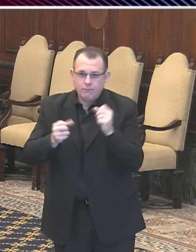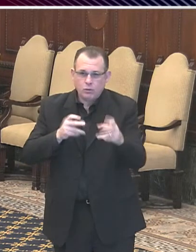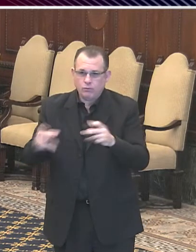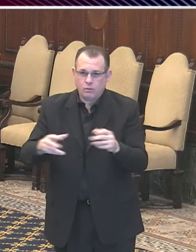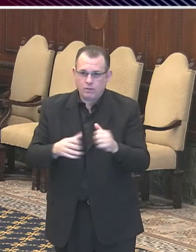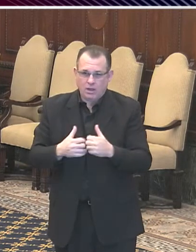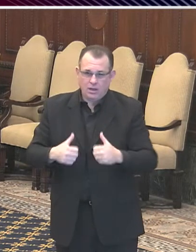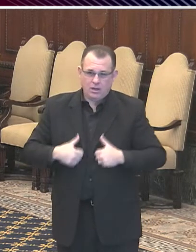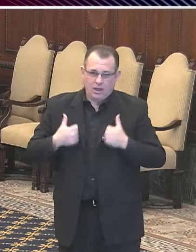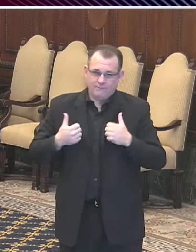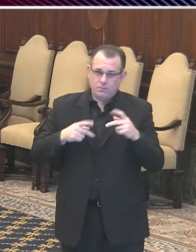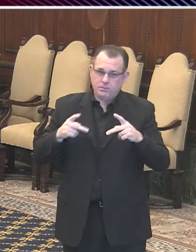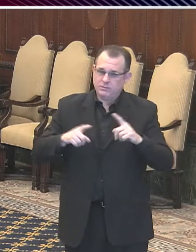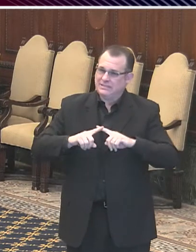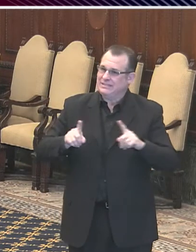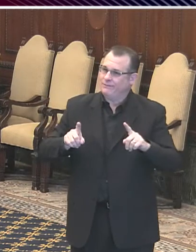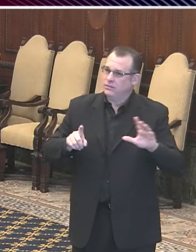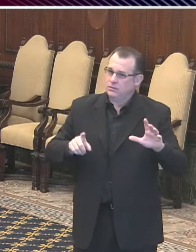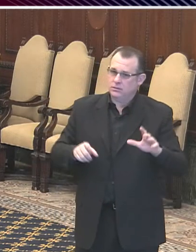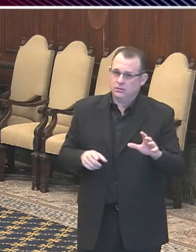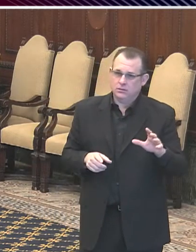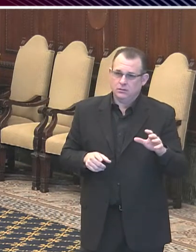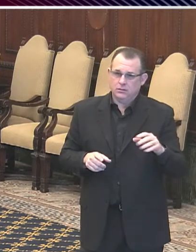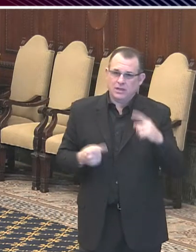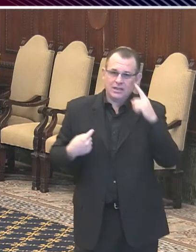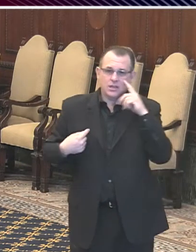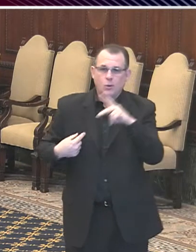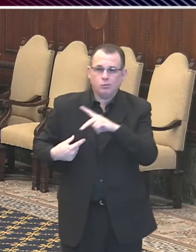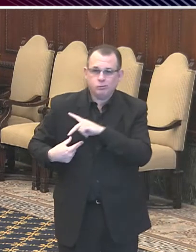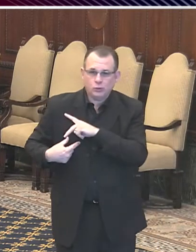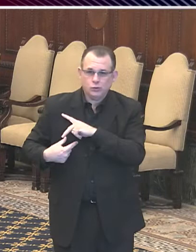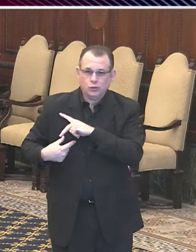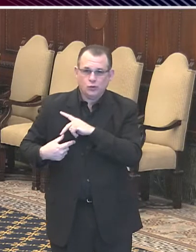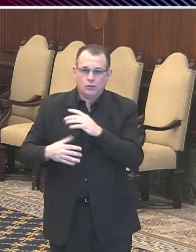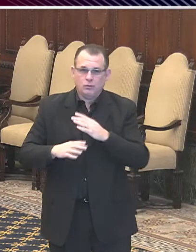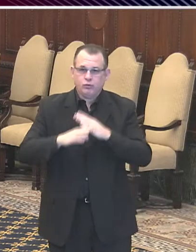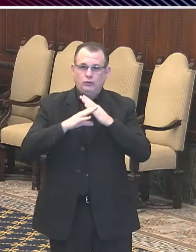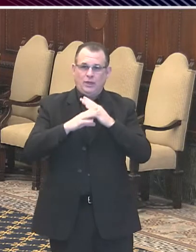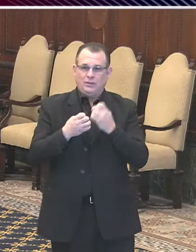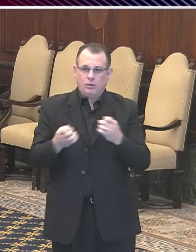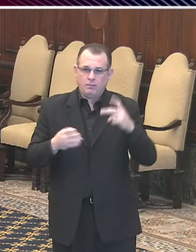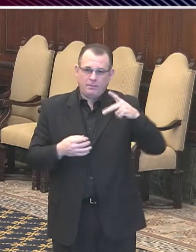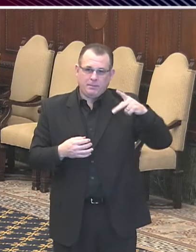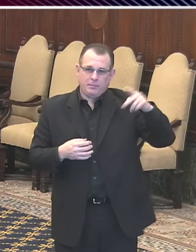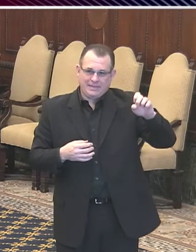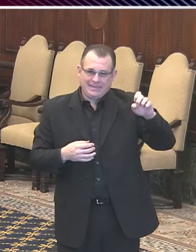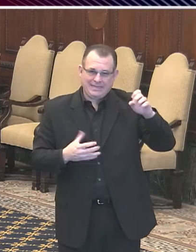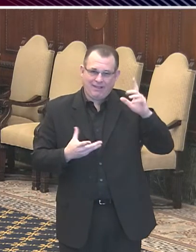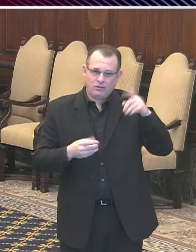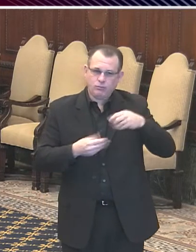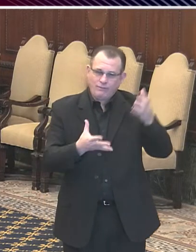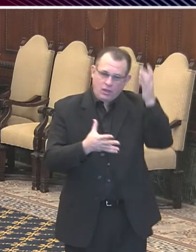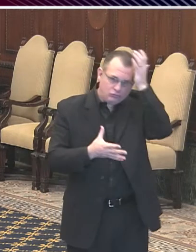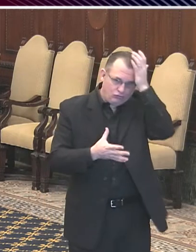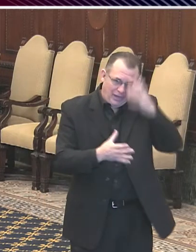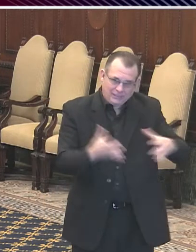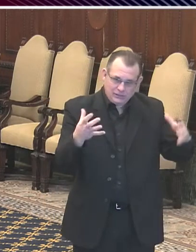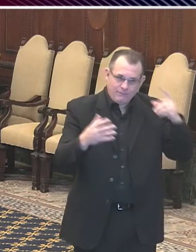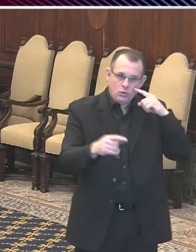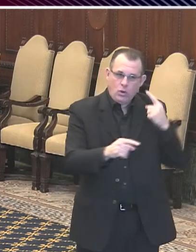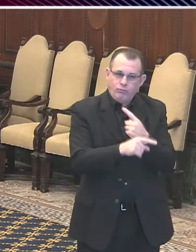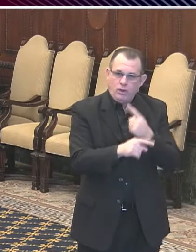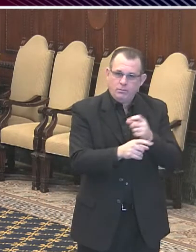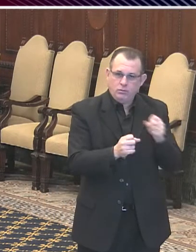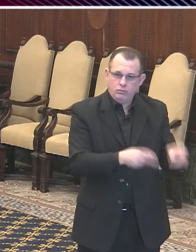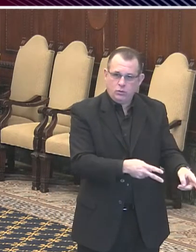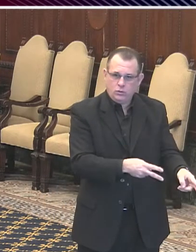different issue, and we think the PPE that we provided, sanitation, should be appropriate. So there's a difference between a